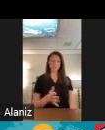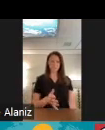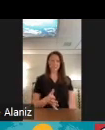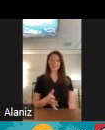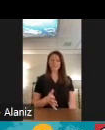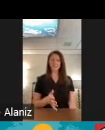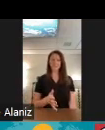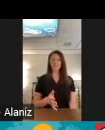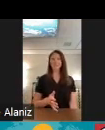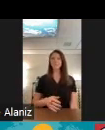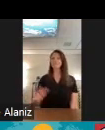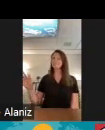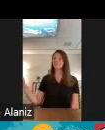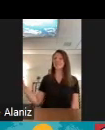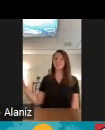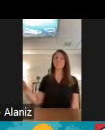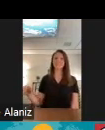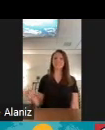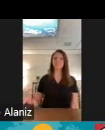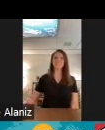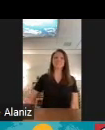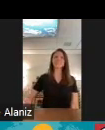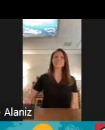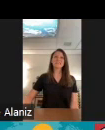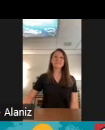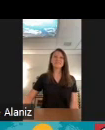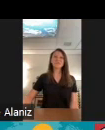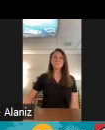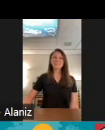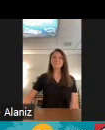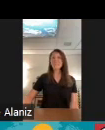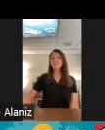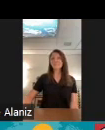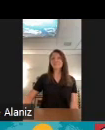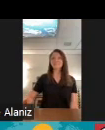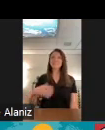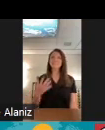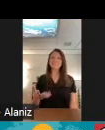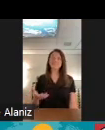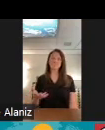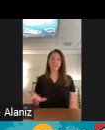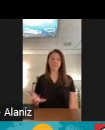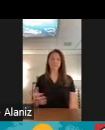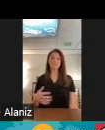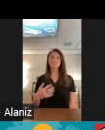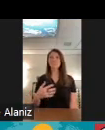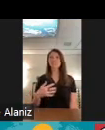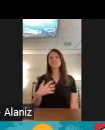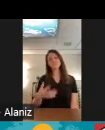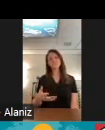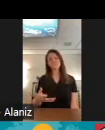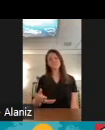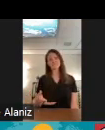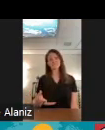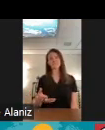rotate their mind back to what they were focusing on when they get distracted. And so it makes a lot of sense that the mechanism of action really is